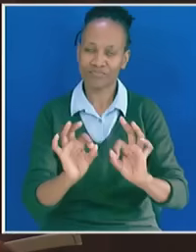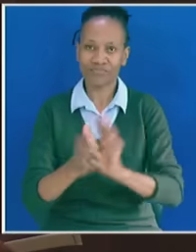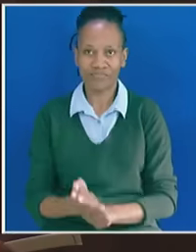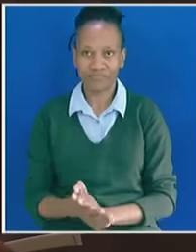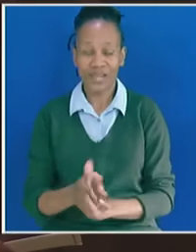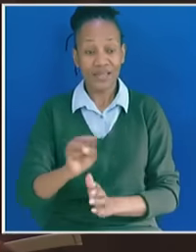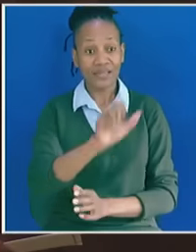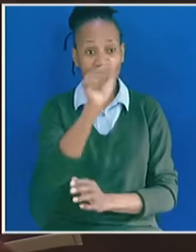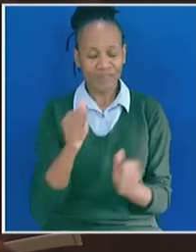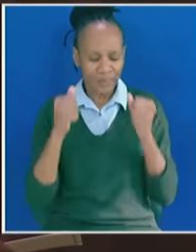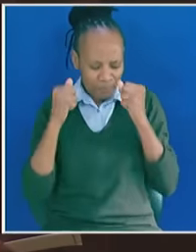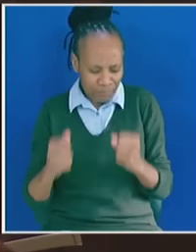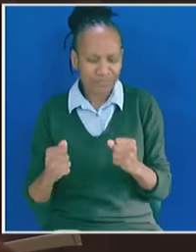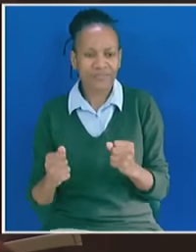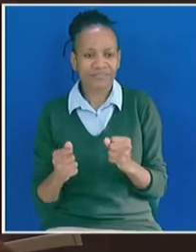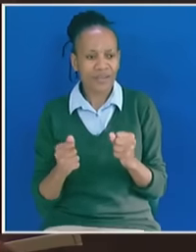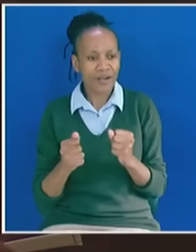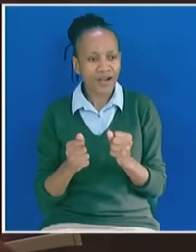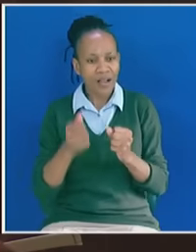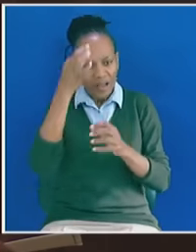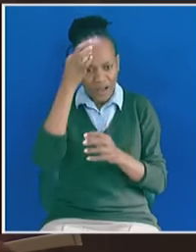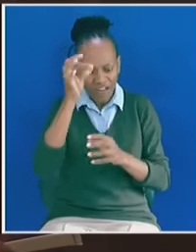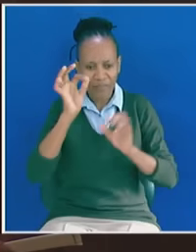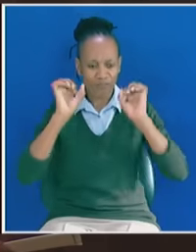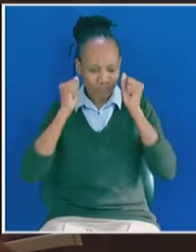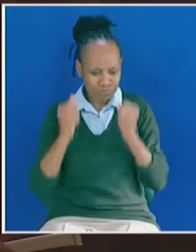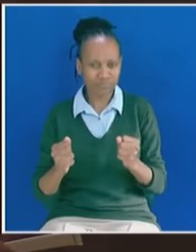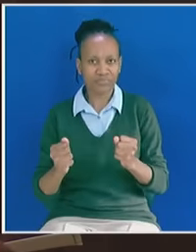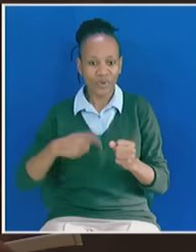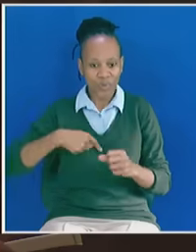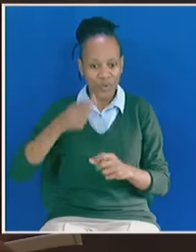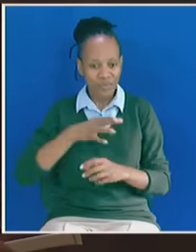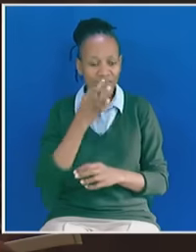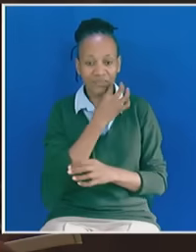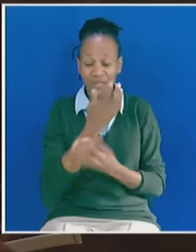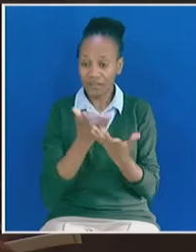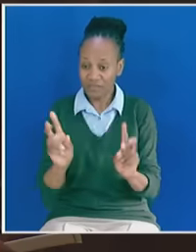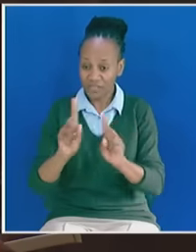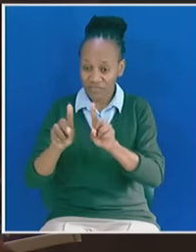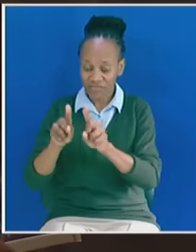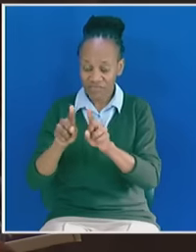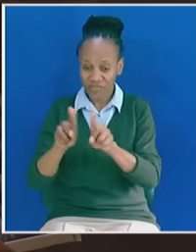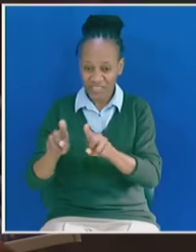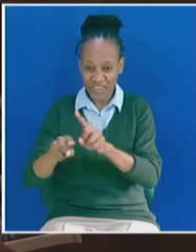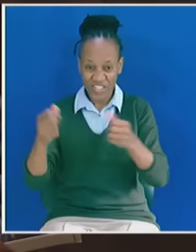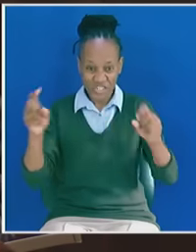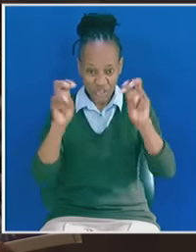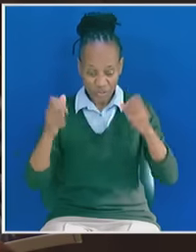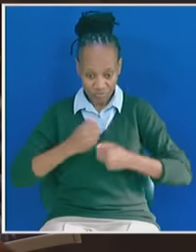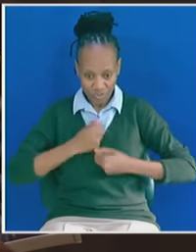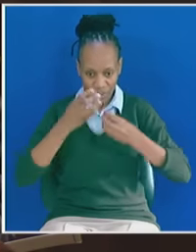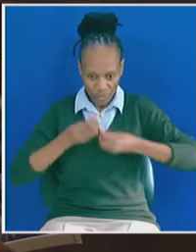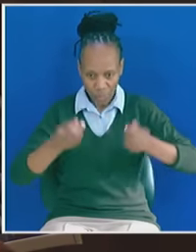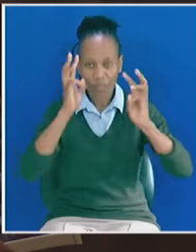South Africa remains a sovereign state, and we command our territorial integrity. With regard